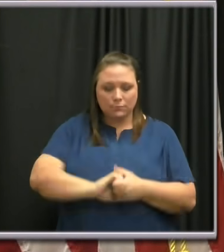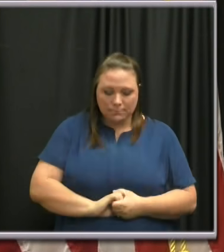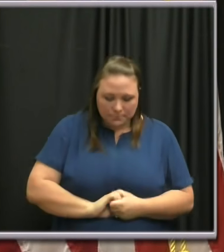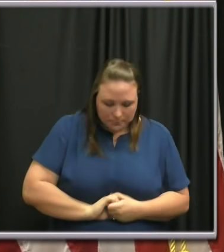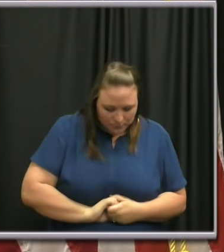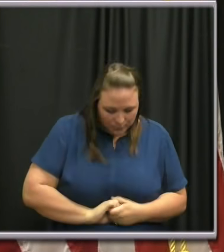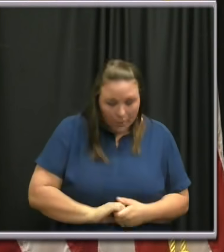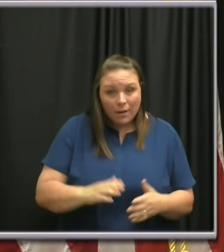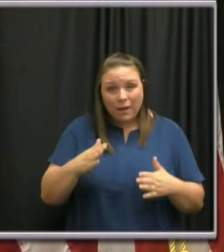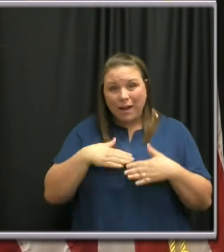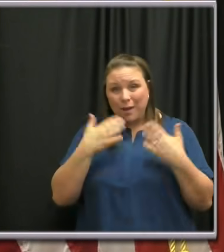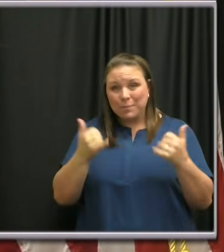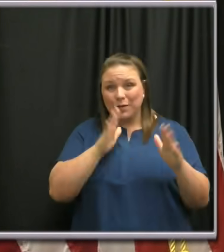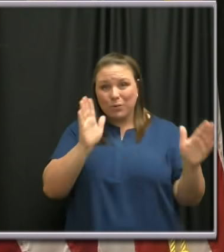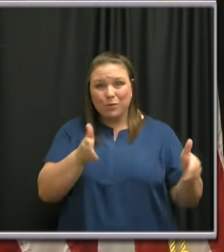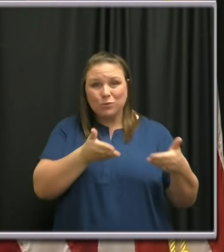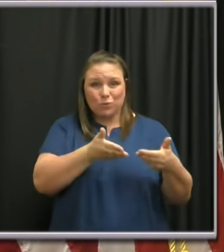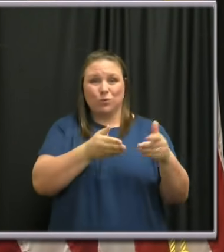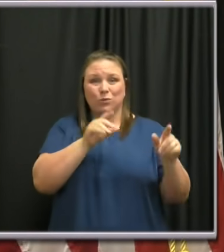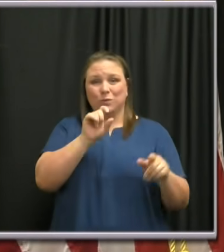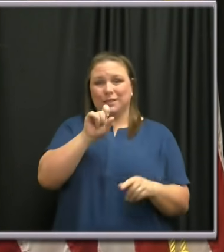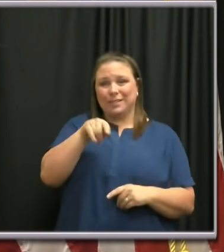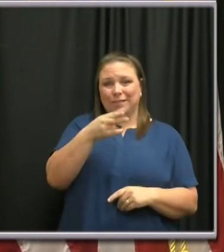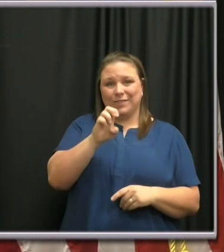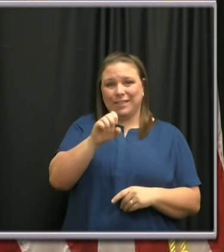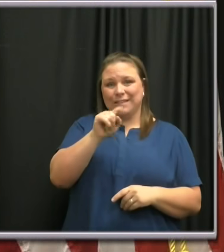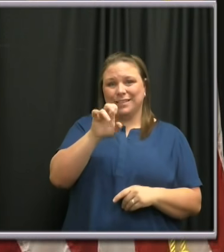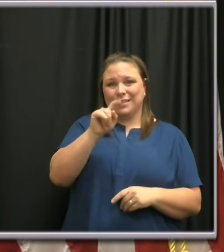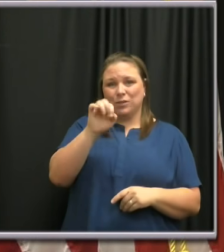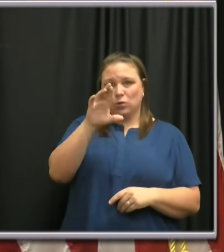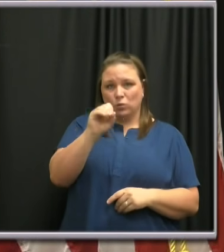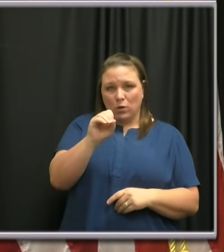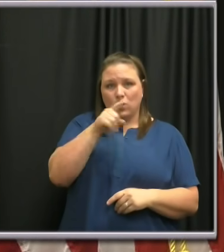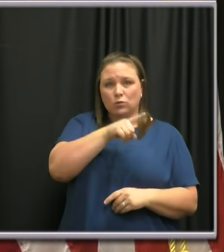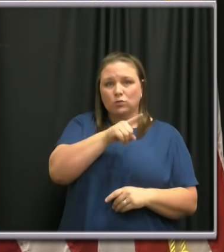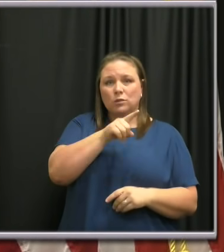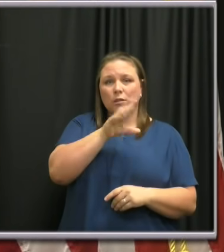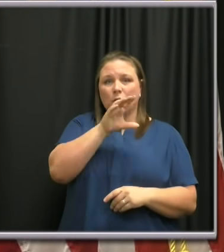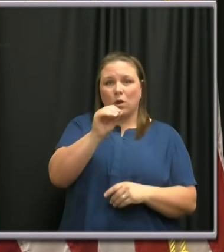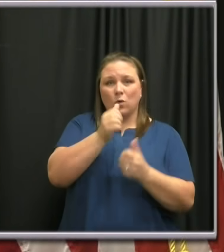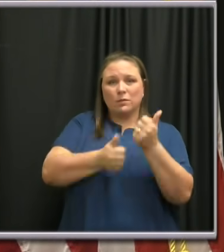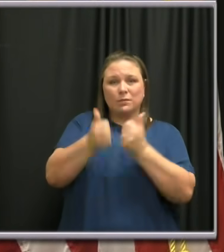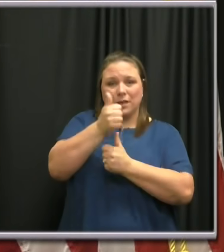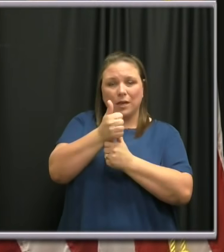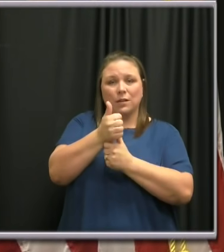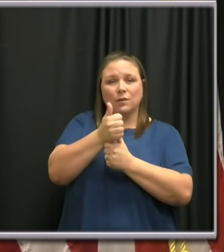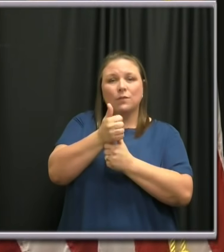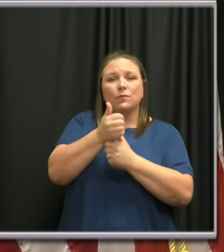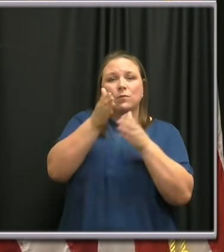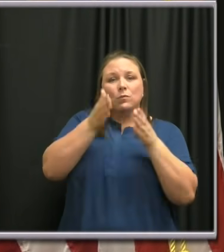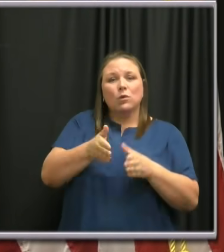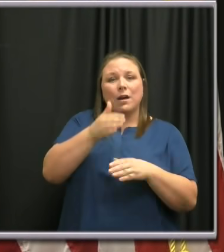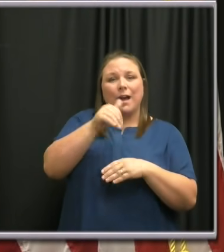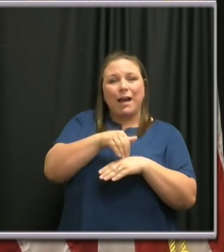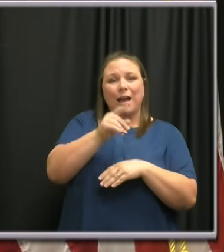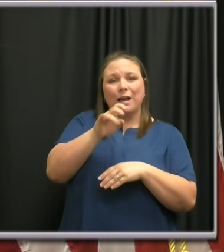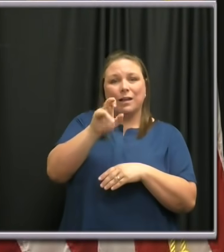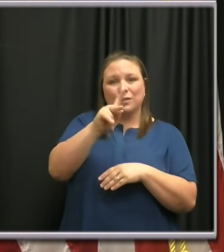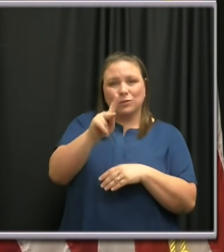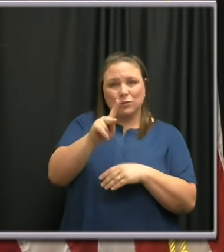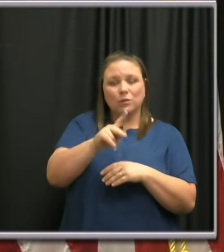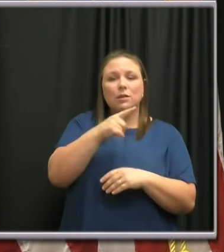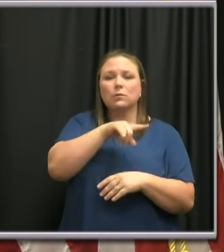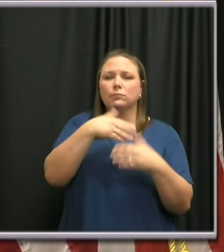I'm happy now to introduce Stephanie Titro, co-executive director at TURC. She and her organization have been